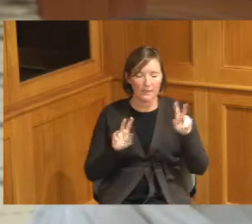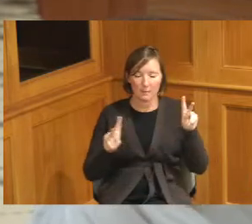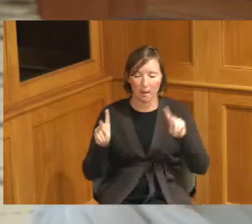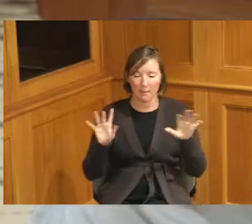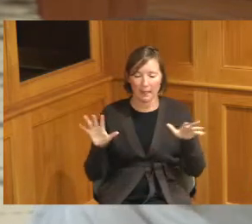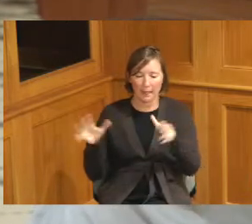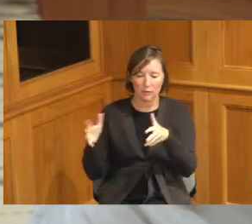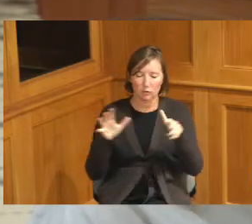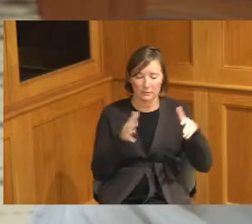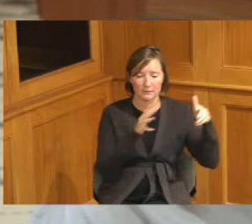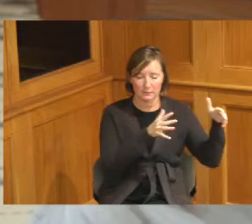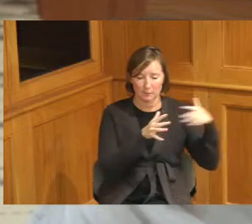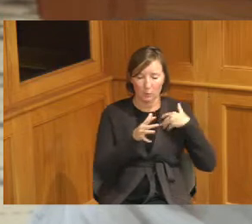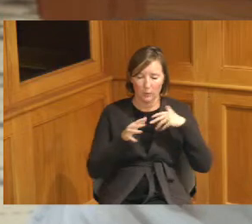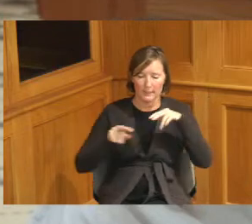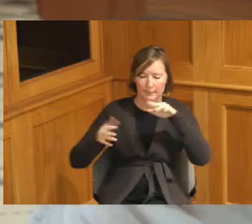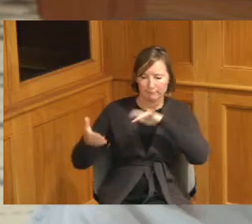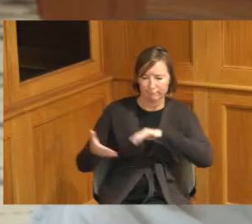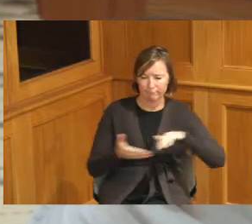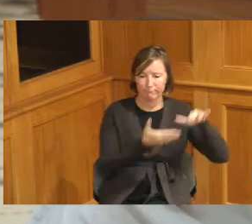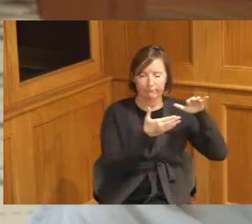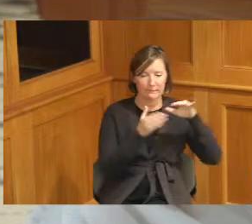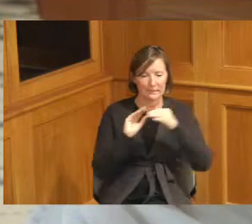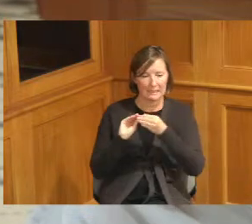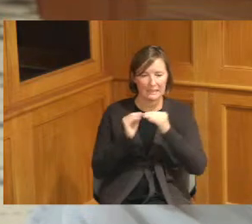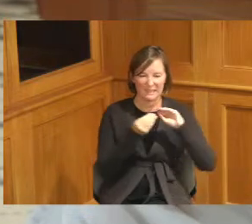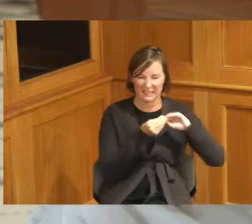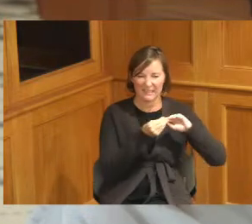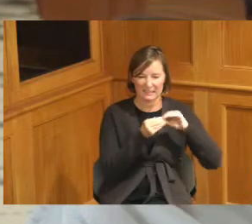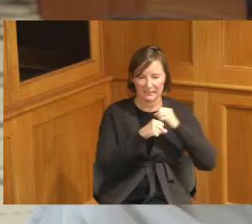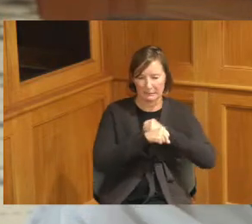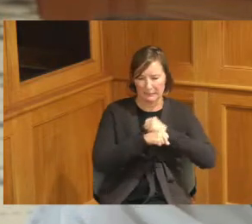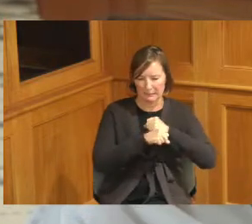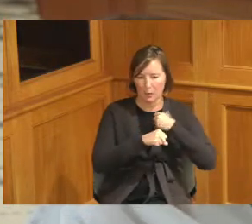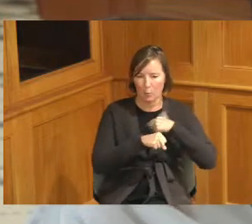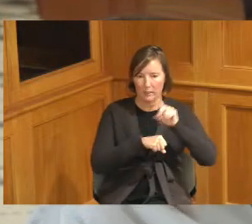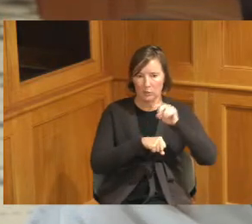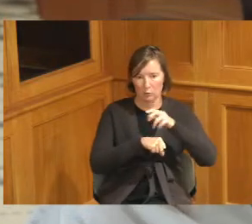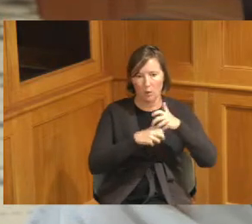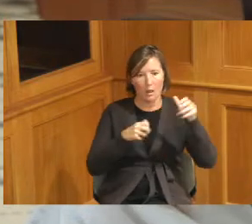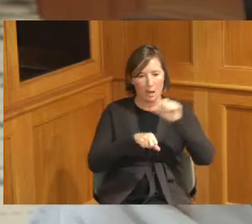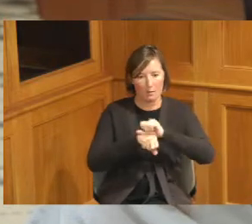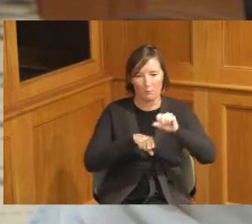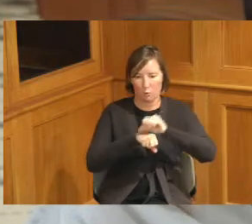populations? So we do a lot of work in the area, but